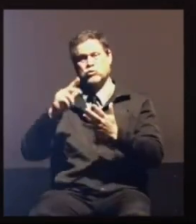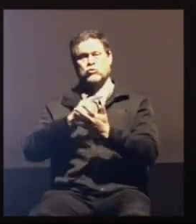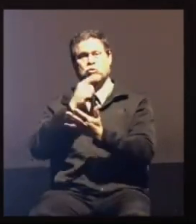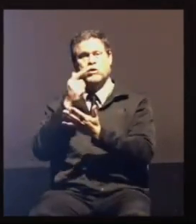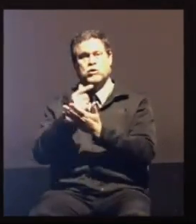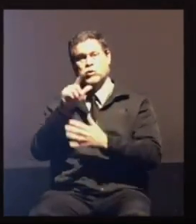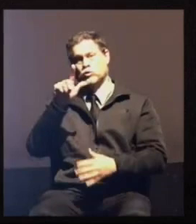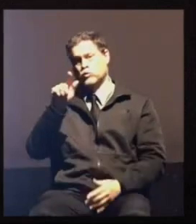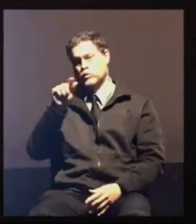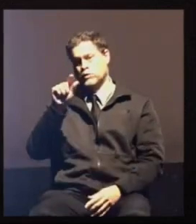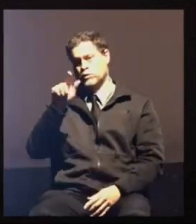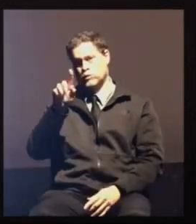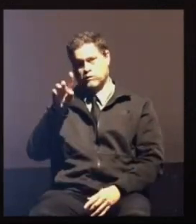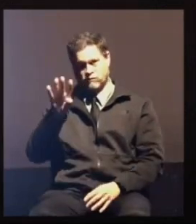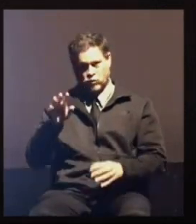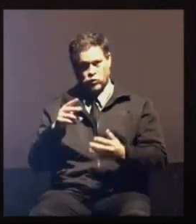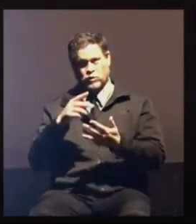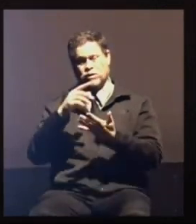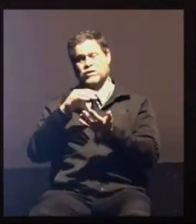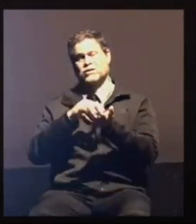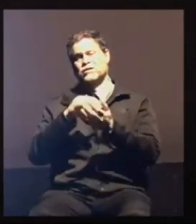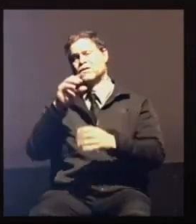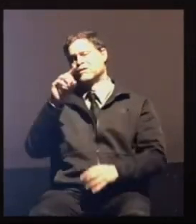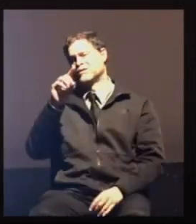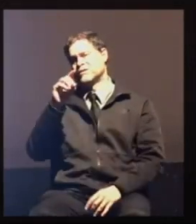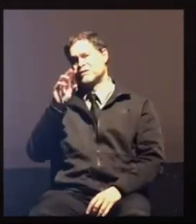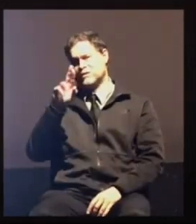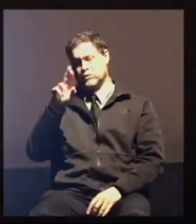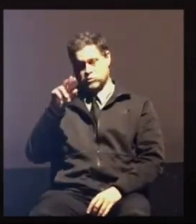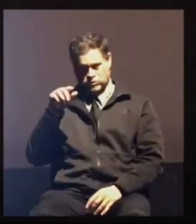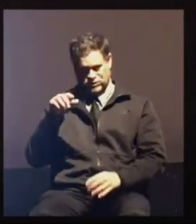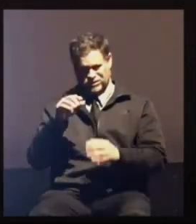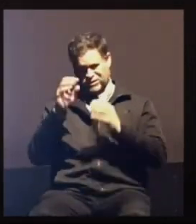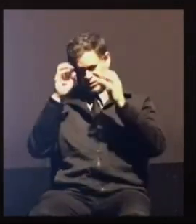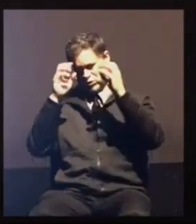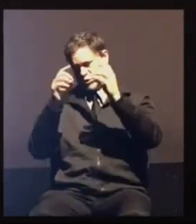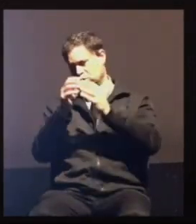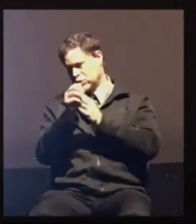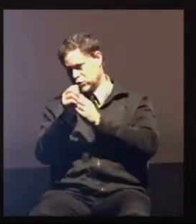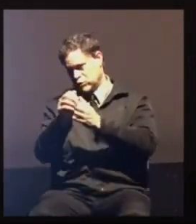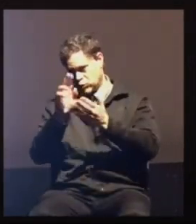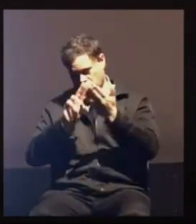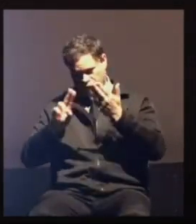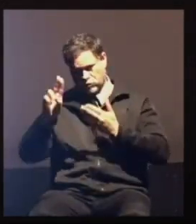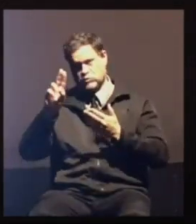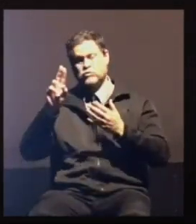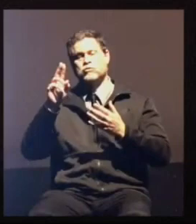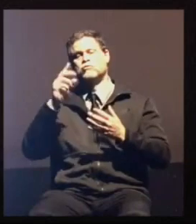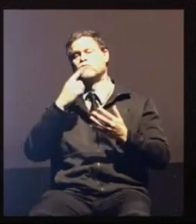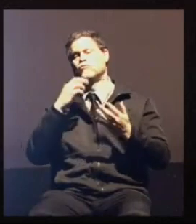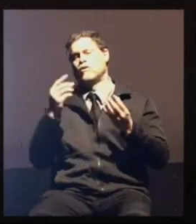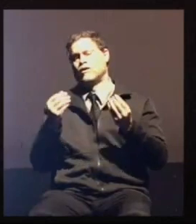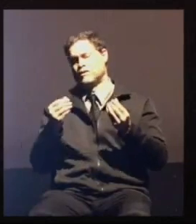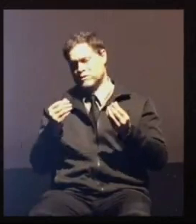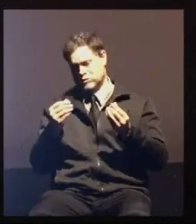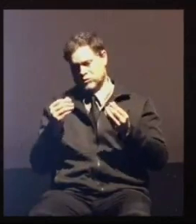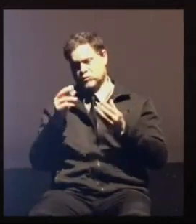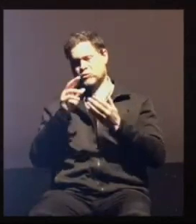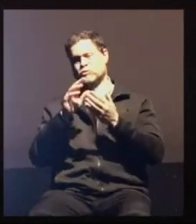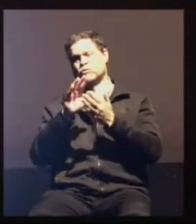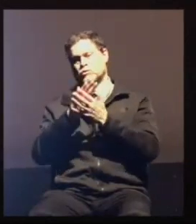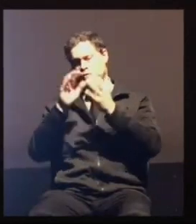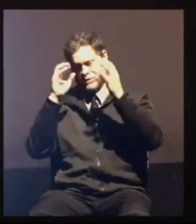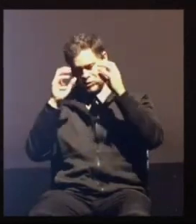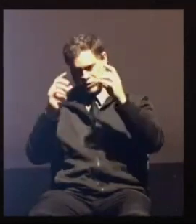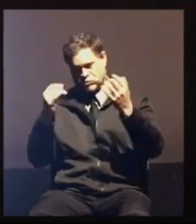in 2024 with a doctorate in educational leadership from the University of Redlands School of Education. Right now,